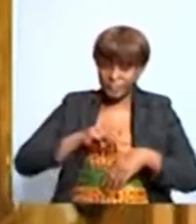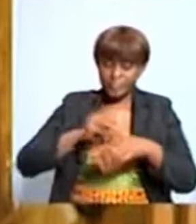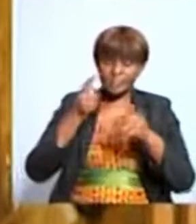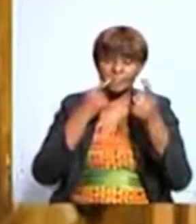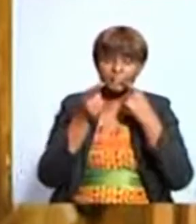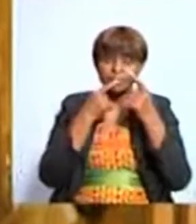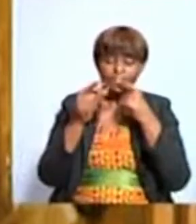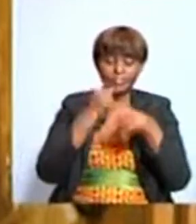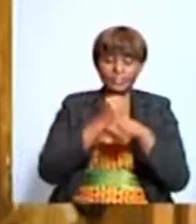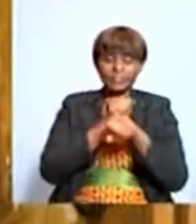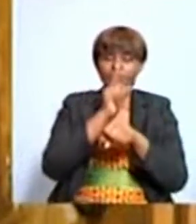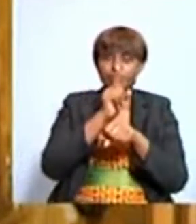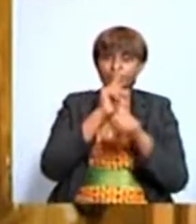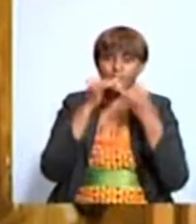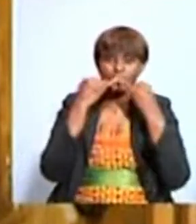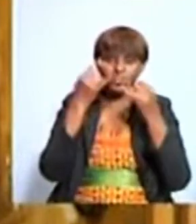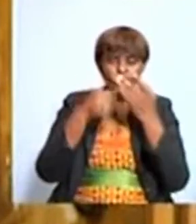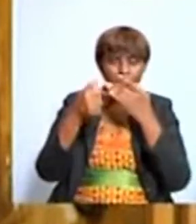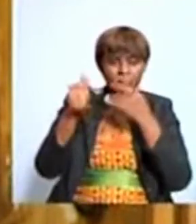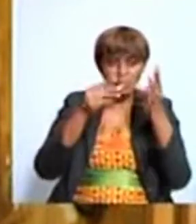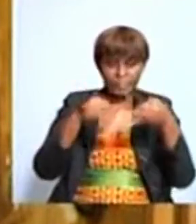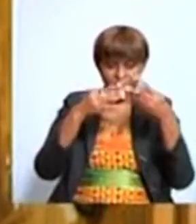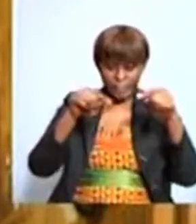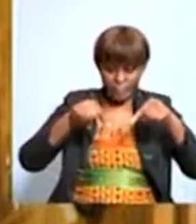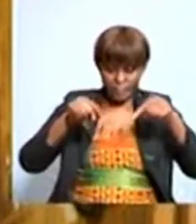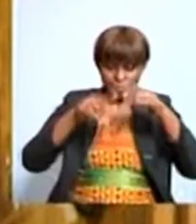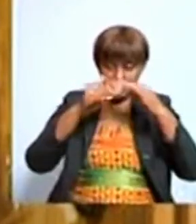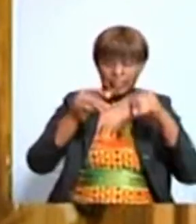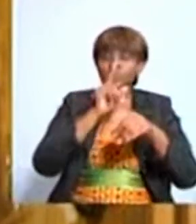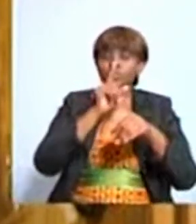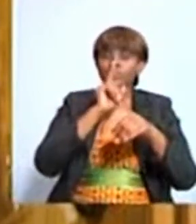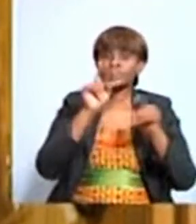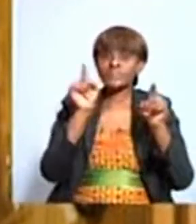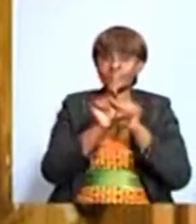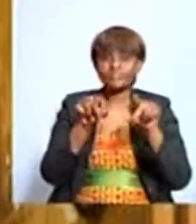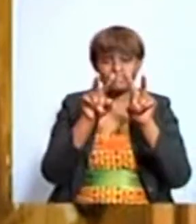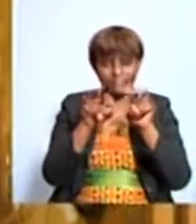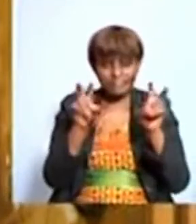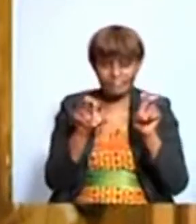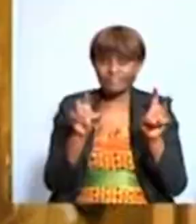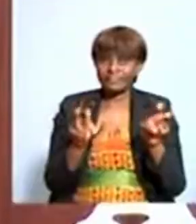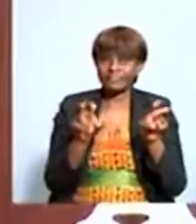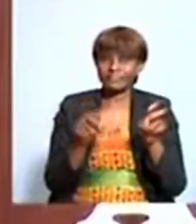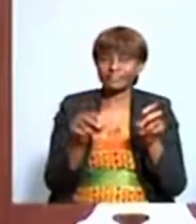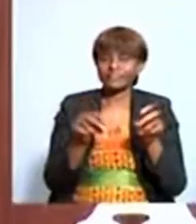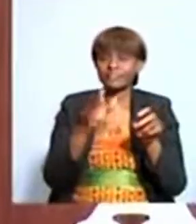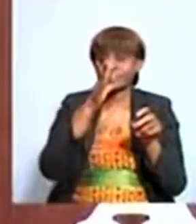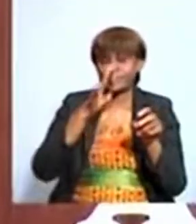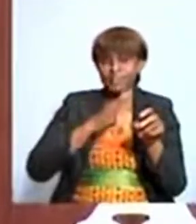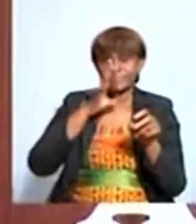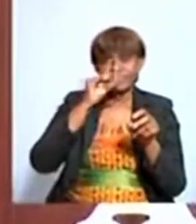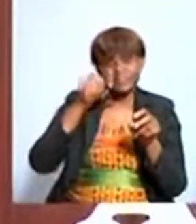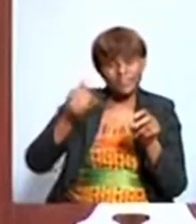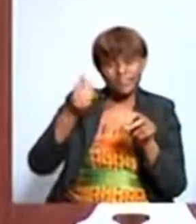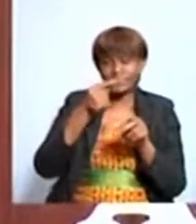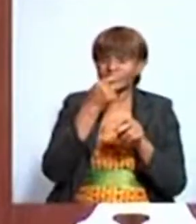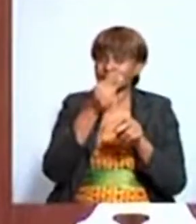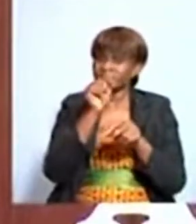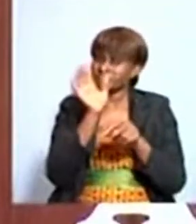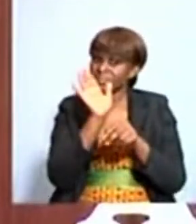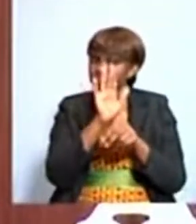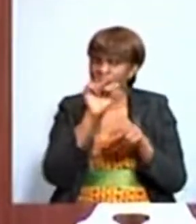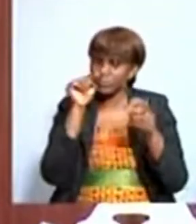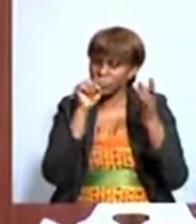ensure the information he or she provides to the House is factual and verifiable. Madam Speaker further said that his point